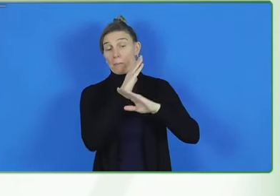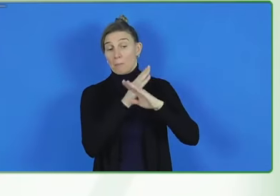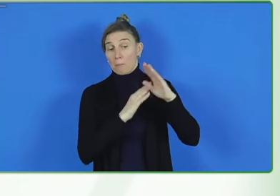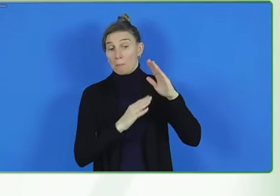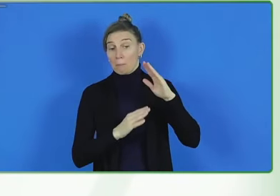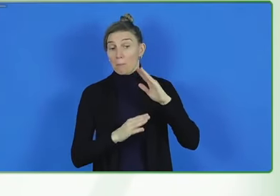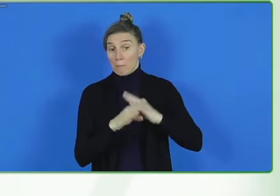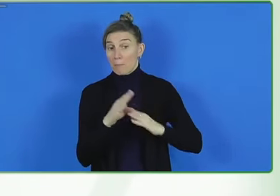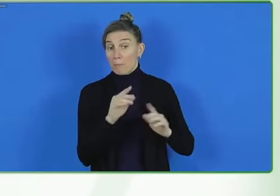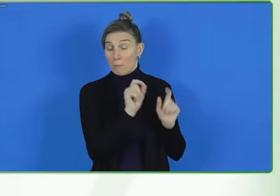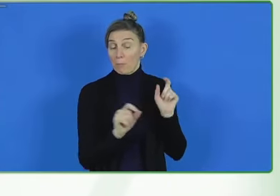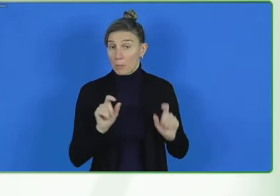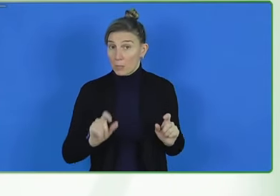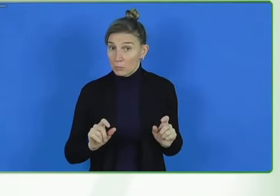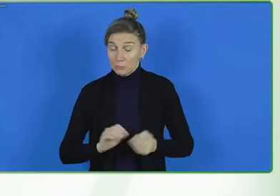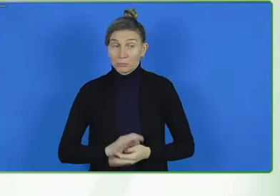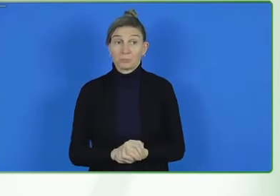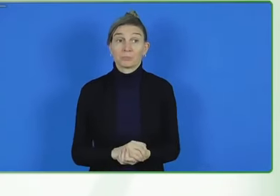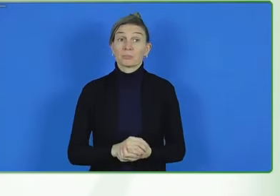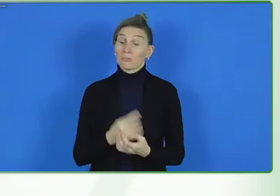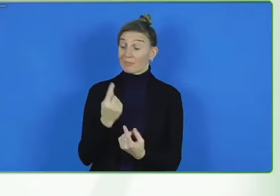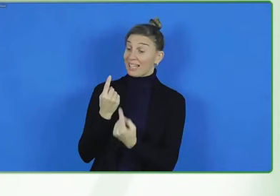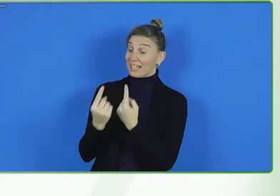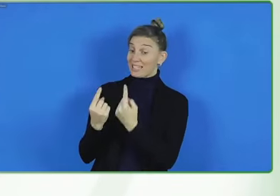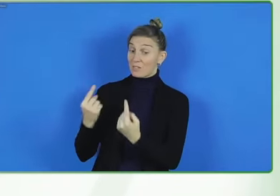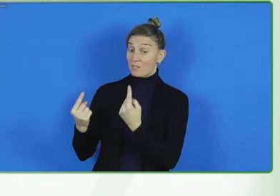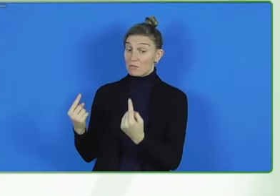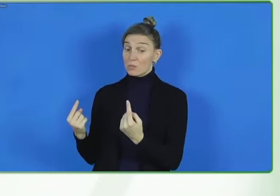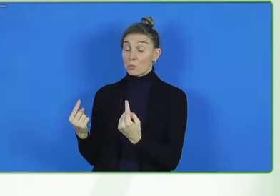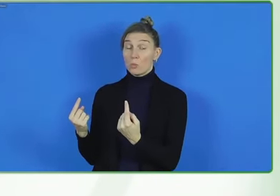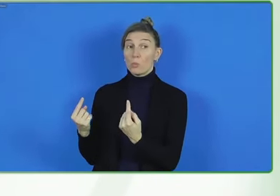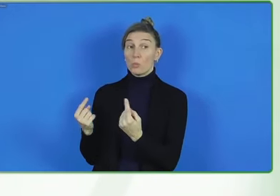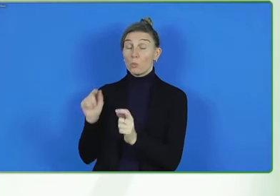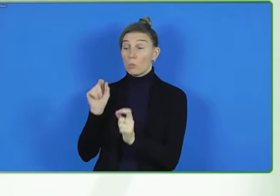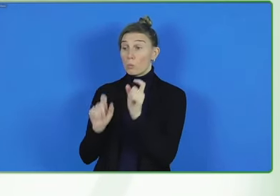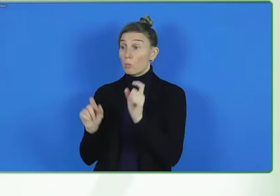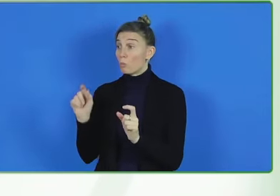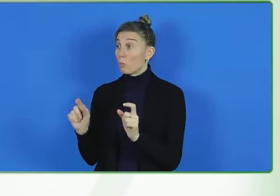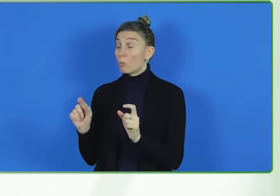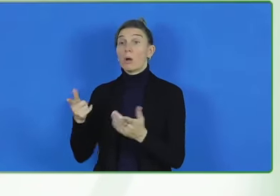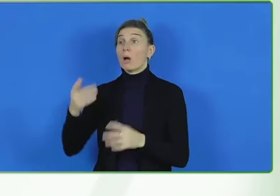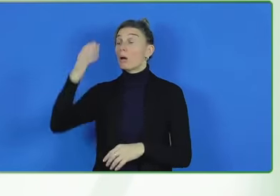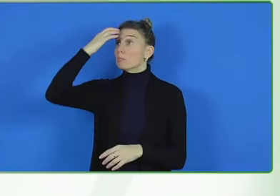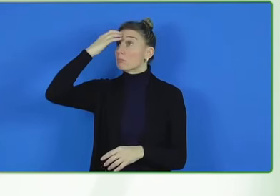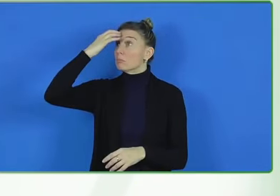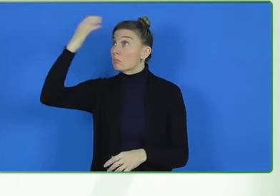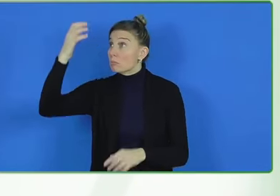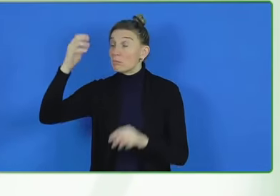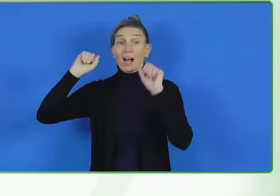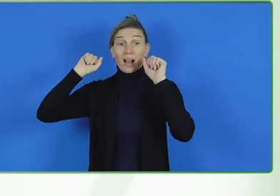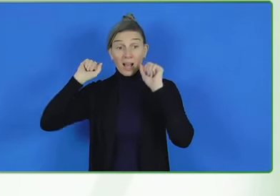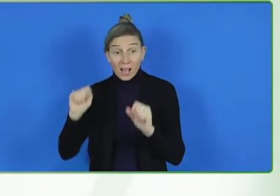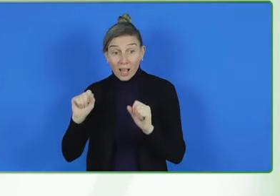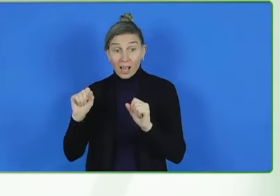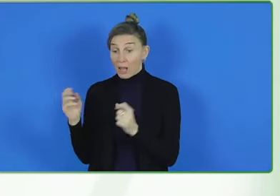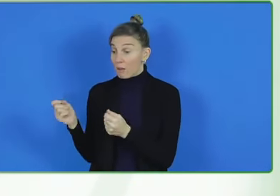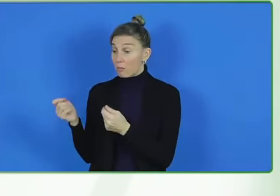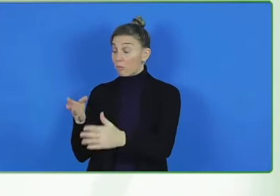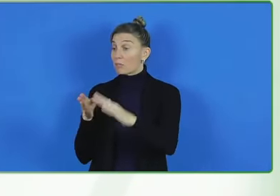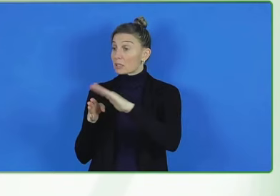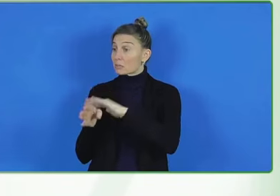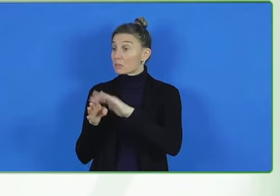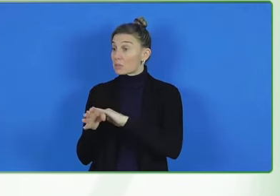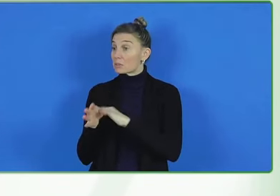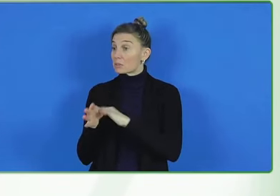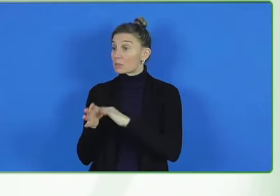individual cases, if public entity is unable to provide accessibility, in particular for technical